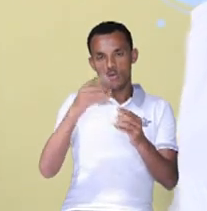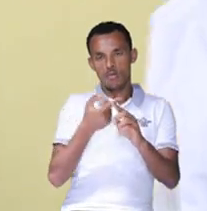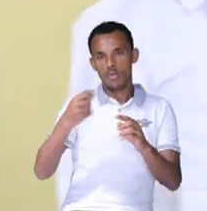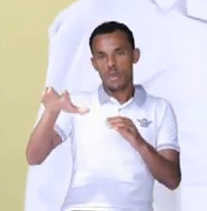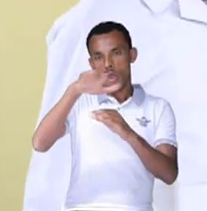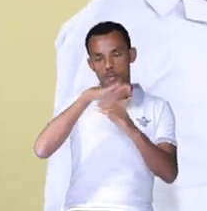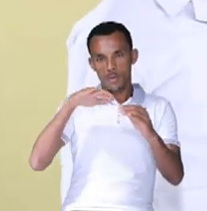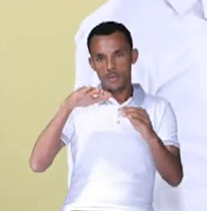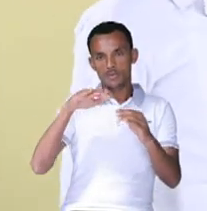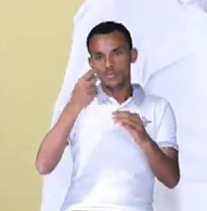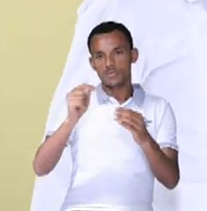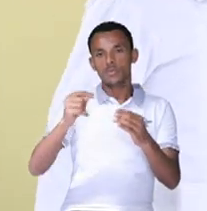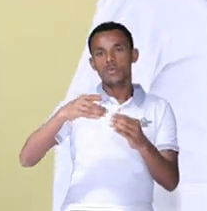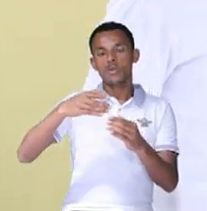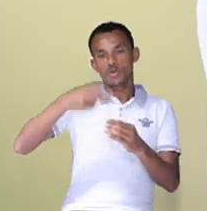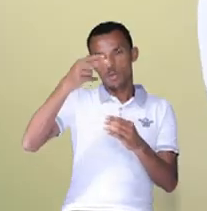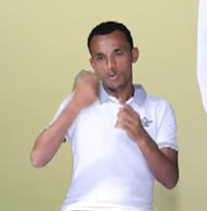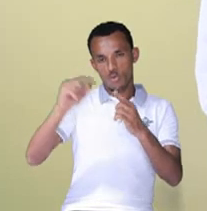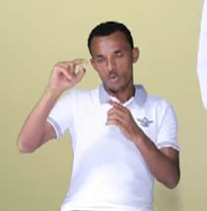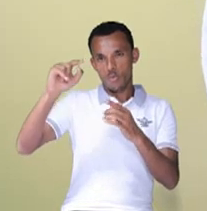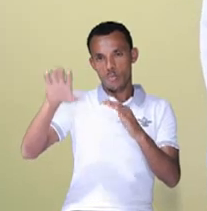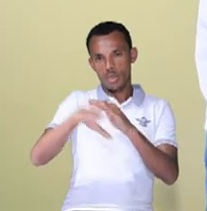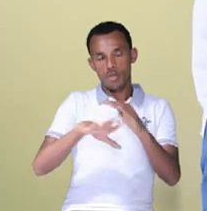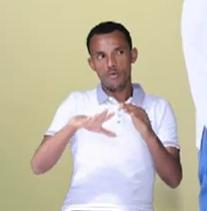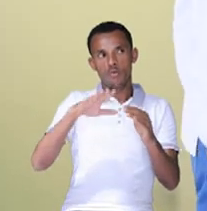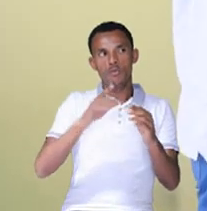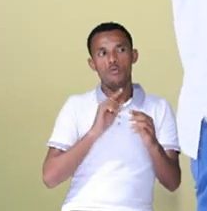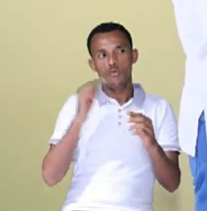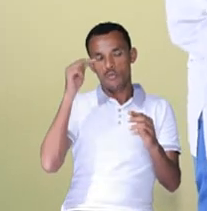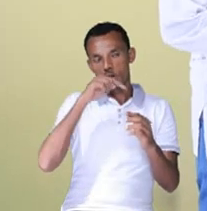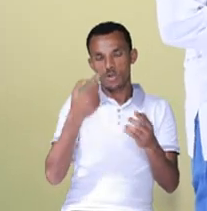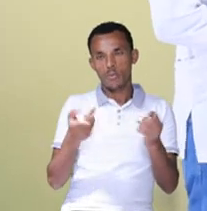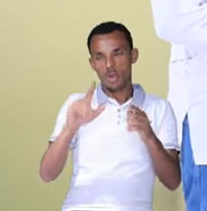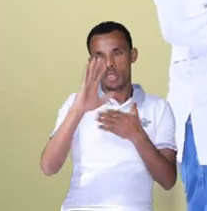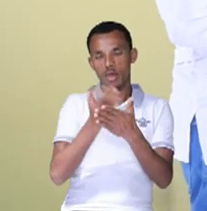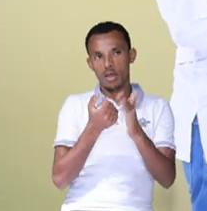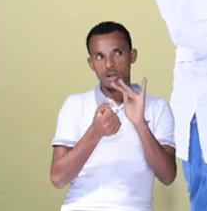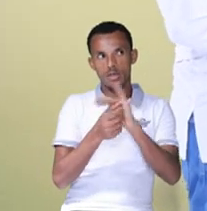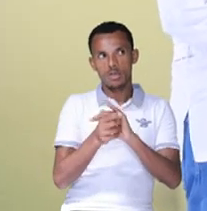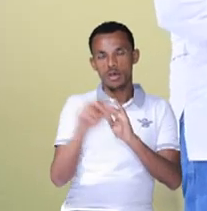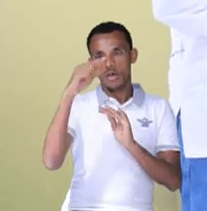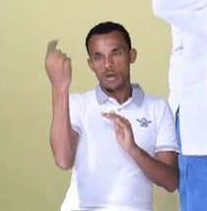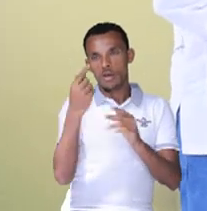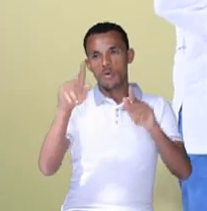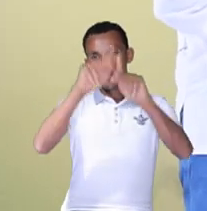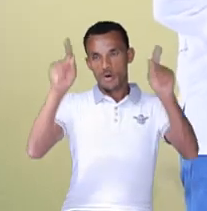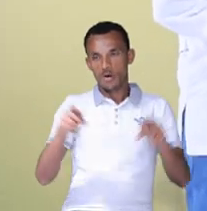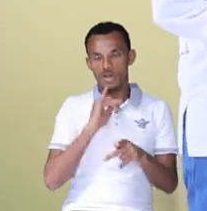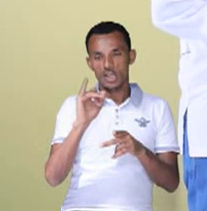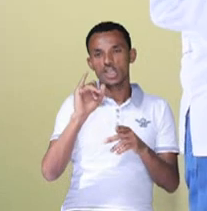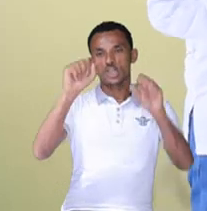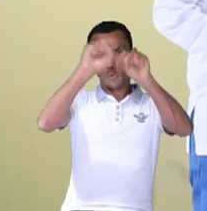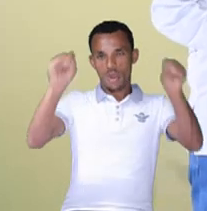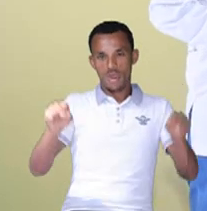the above one, from the top to the bottom is false. So when take an example, every parallelogram is a